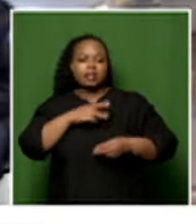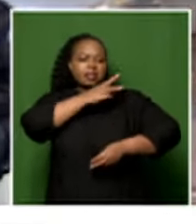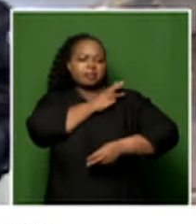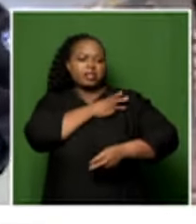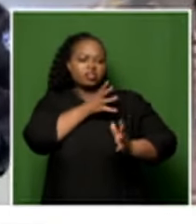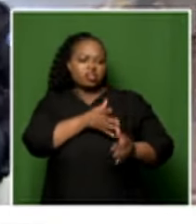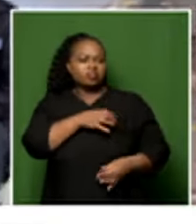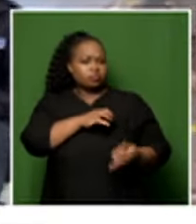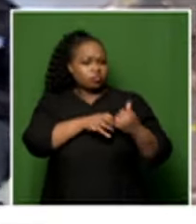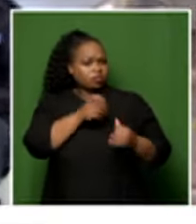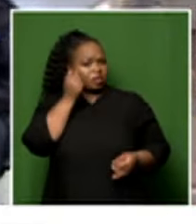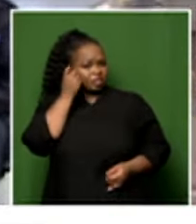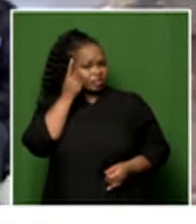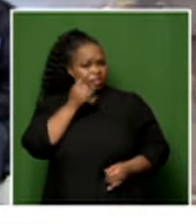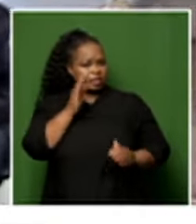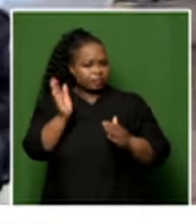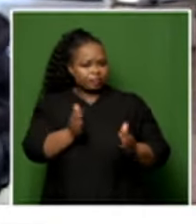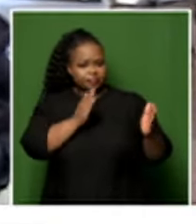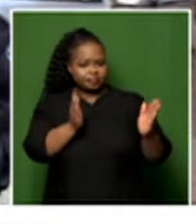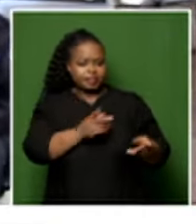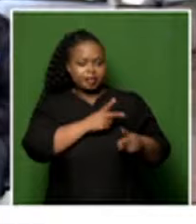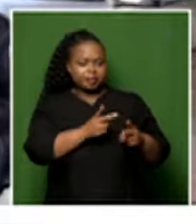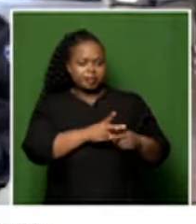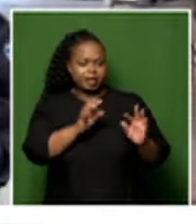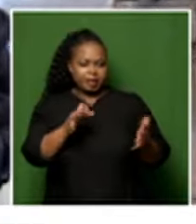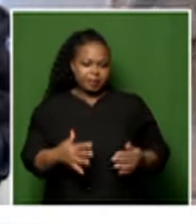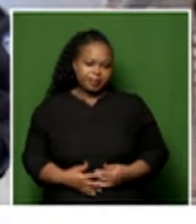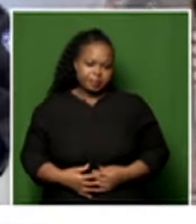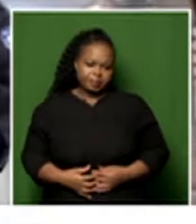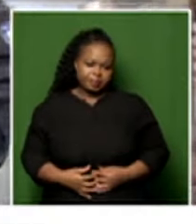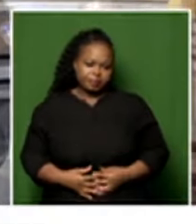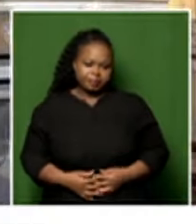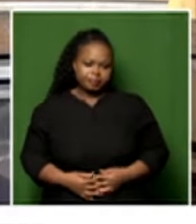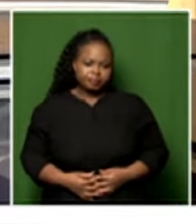managers there to understand the logistics that are actually taking place there.